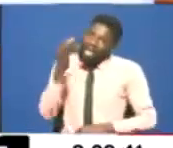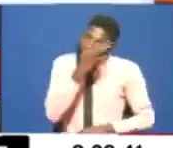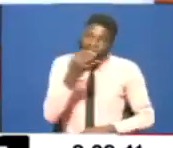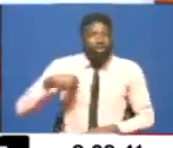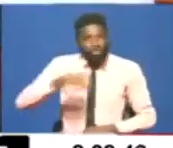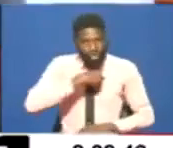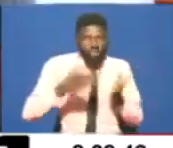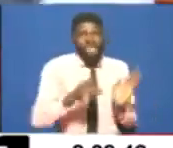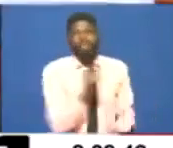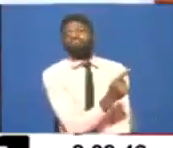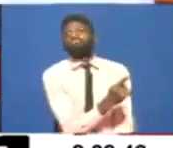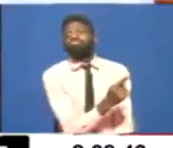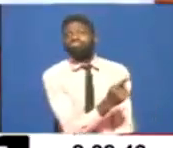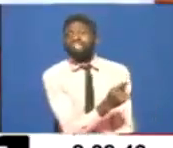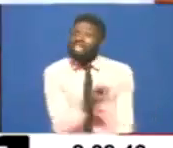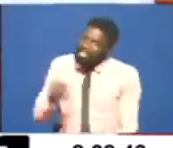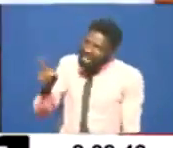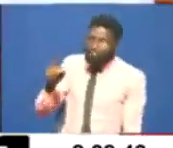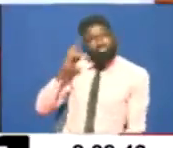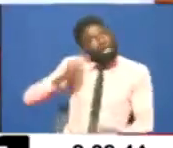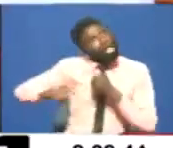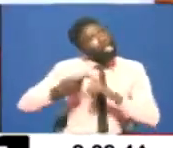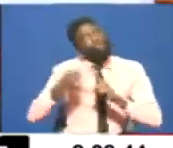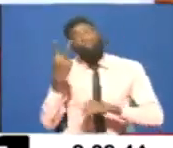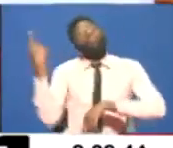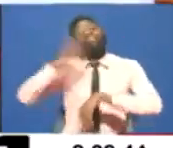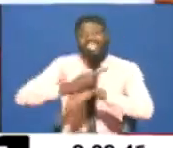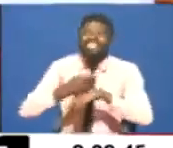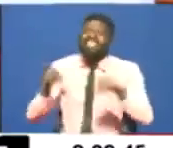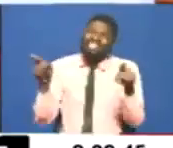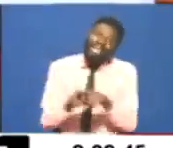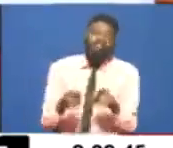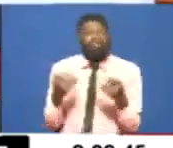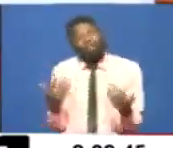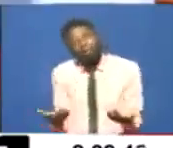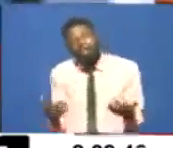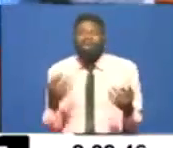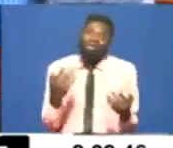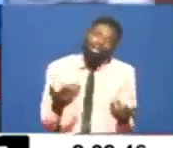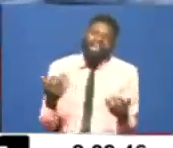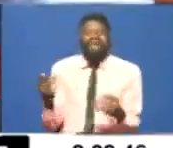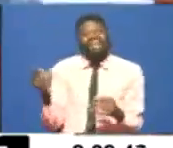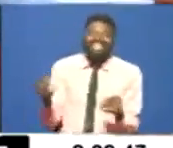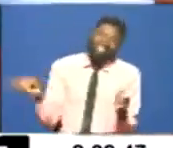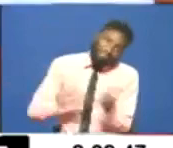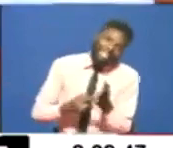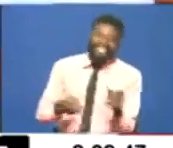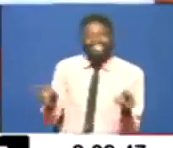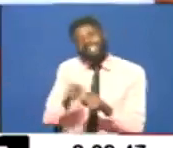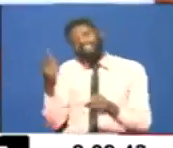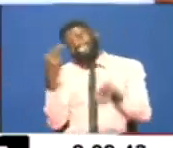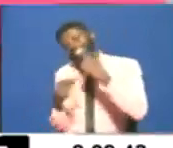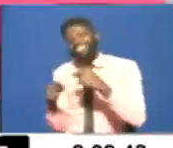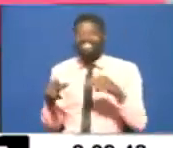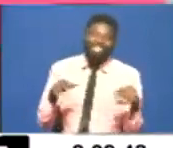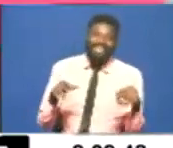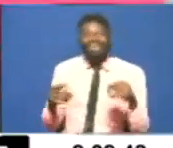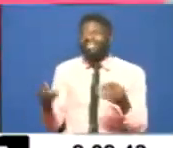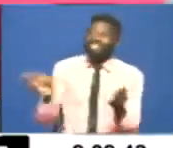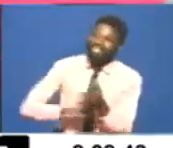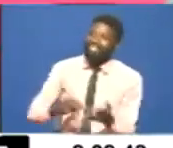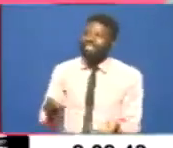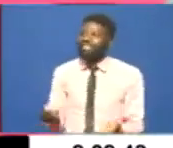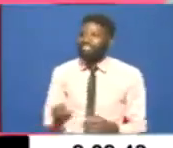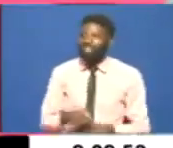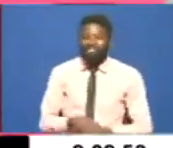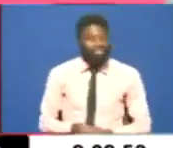hivi, alikaa siku mbili na ilikuwa tu ni anaenda kidogo anarudia historia. Sasa Mutahi